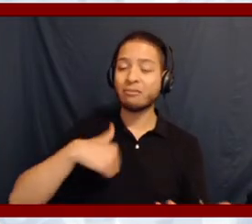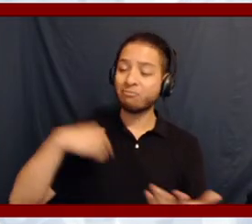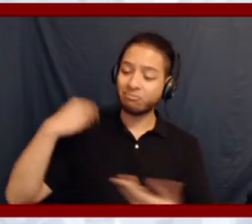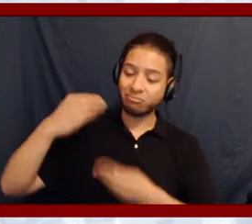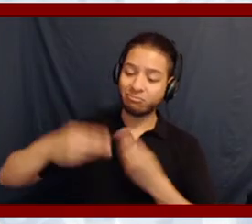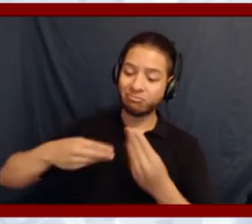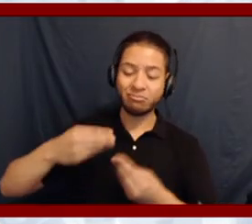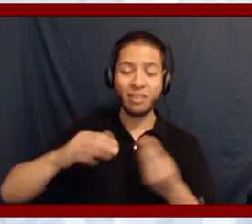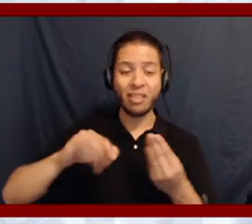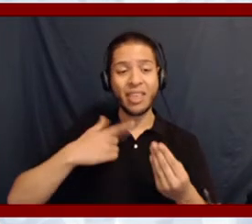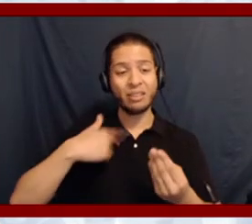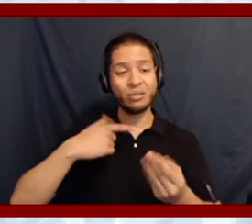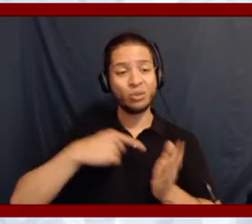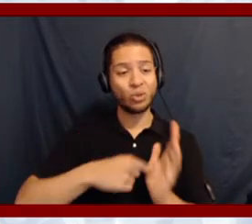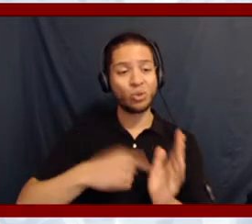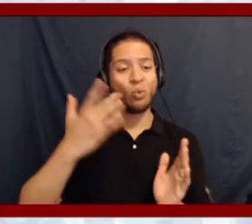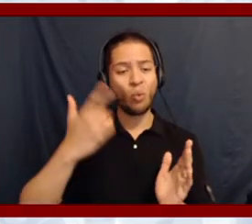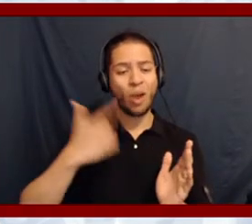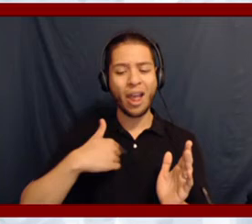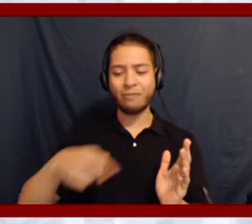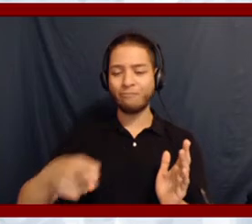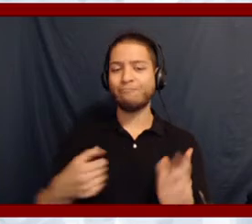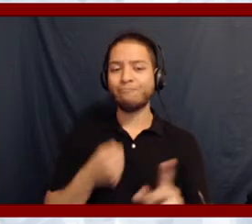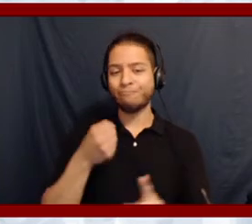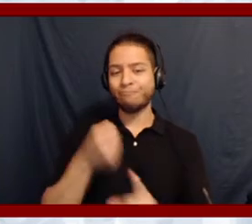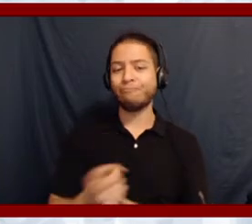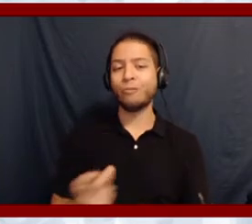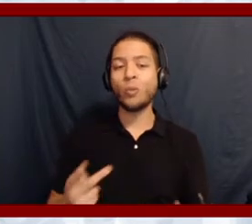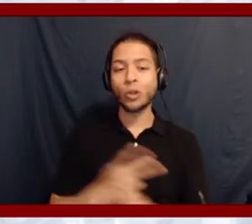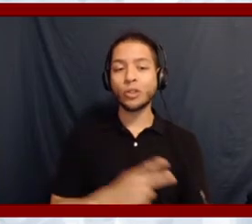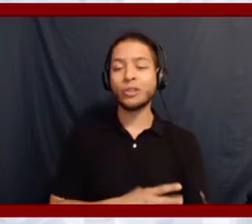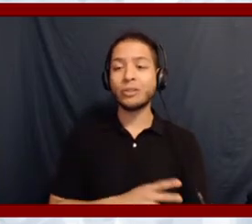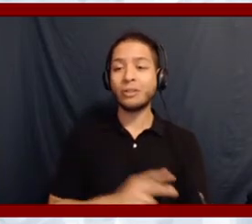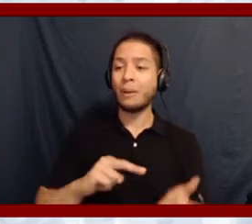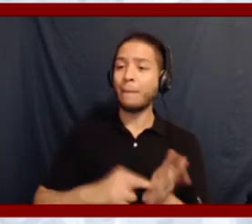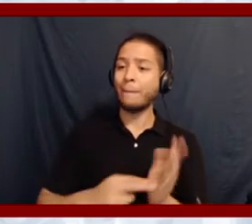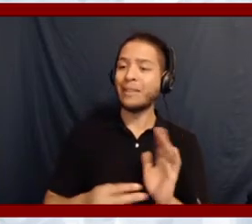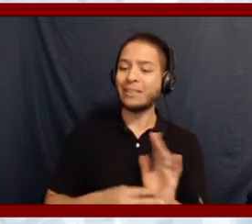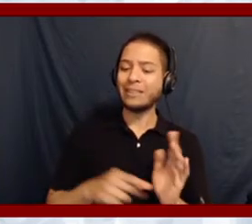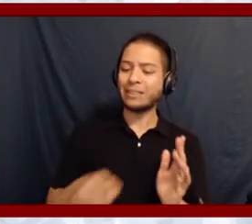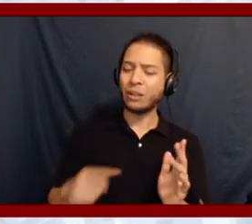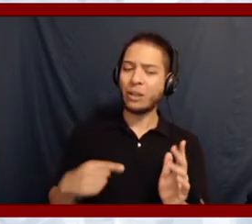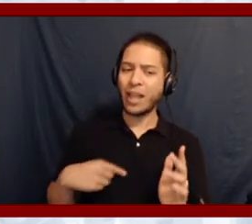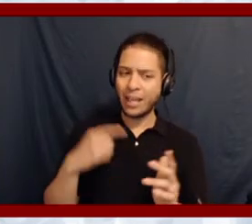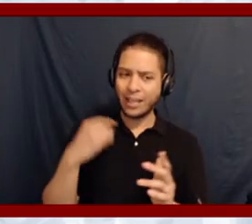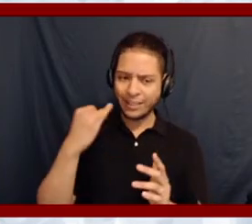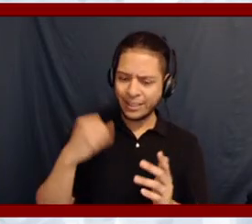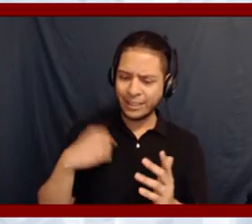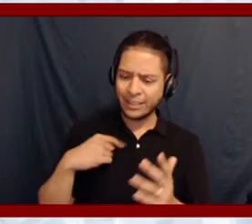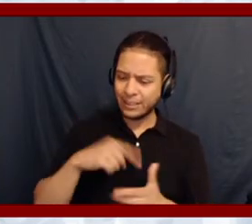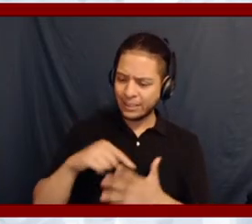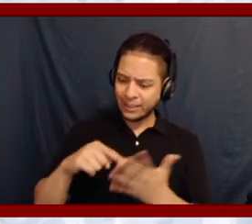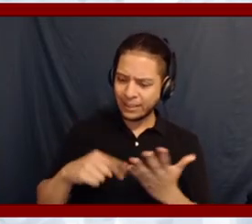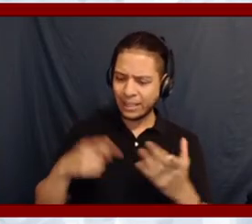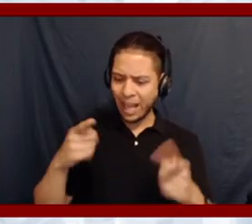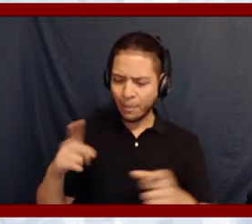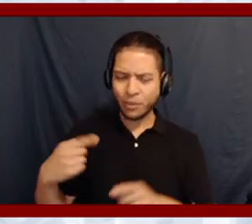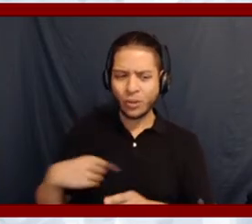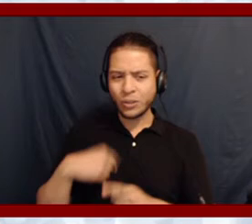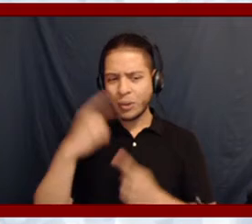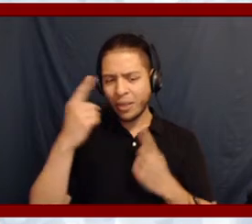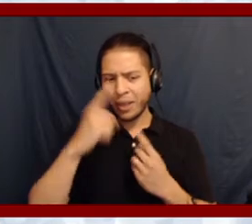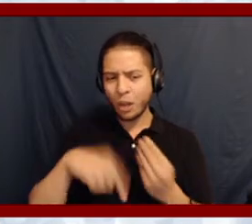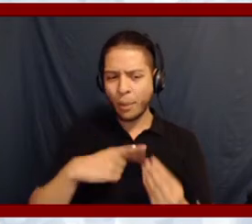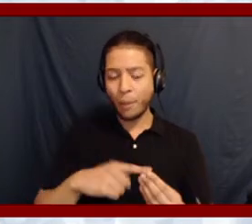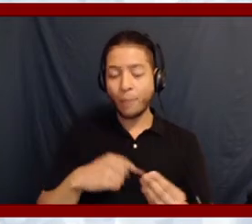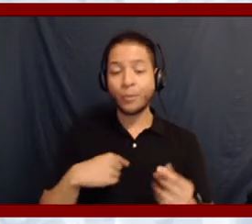we see disproportionate harm. And so I think we have to be really thoughtful about how we navigate those. And that takes me to the first question from Merlandi Mirabel,